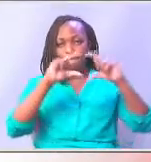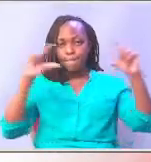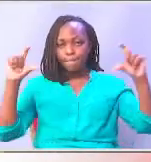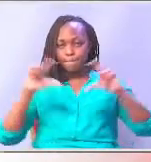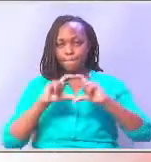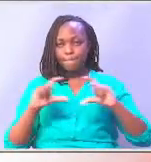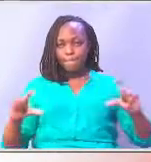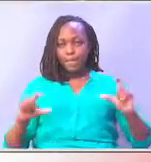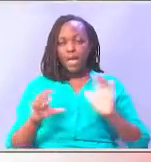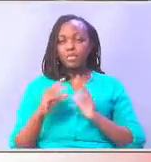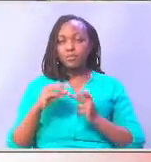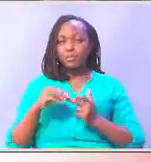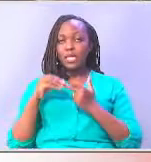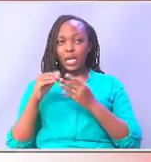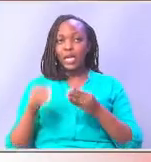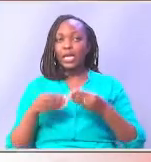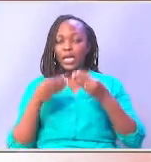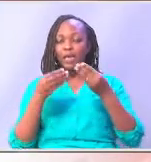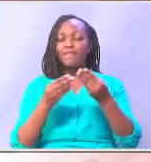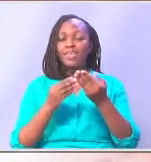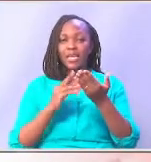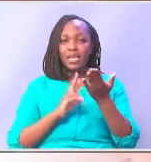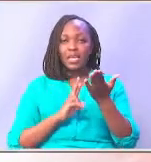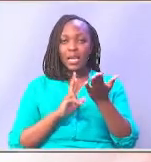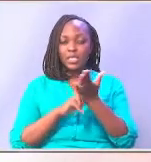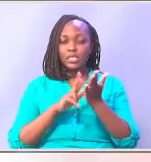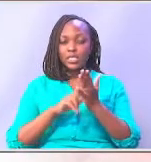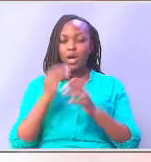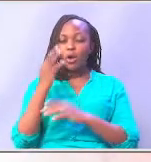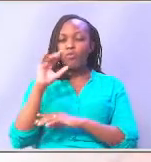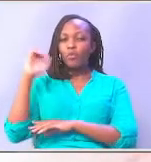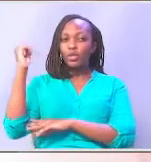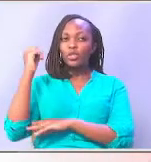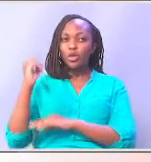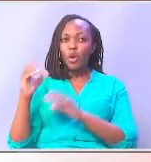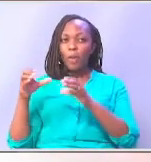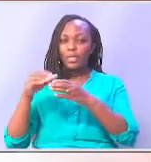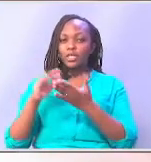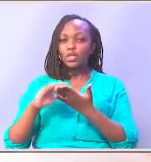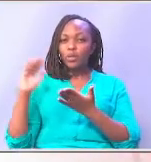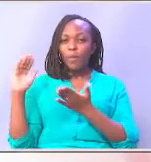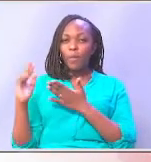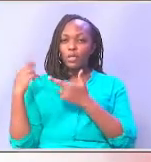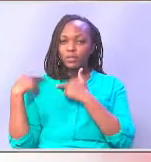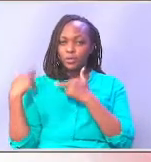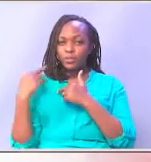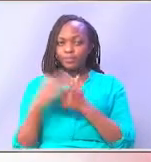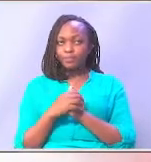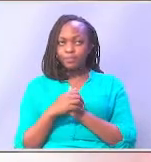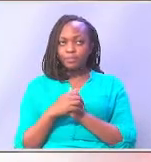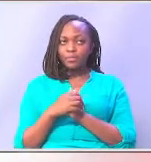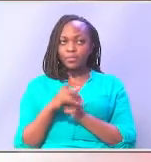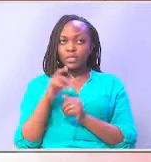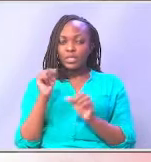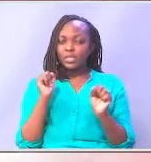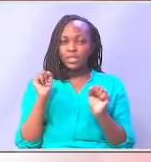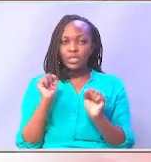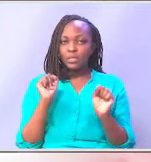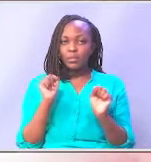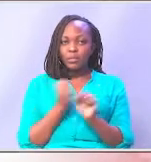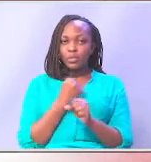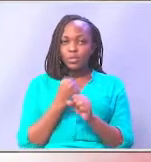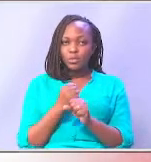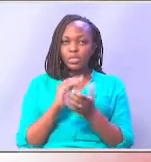Registrar of Political Parties more mandate. There is no way that this amendment can impeach